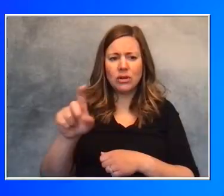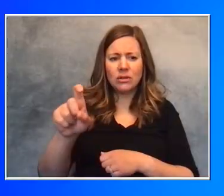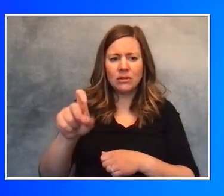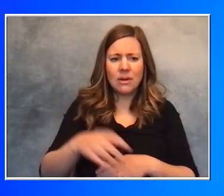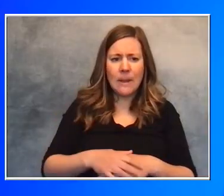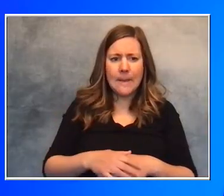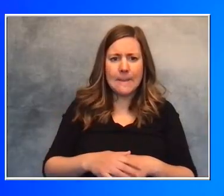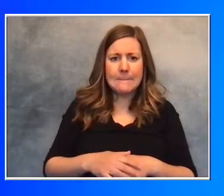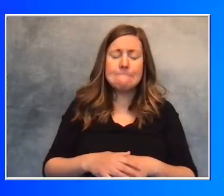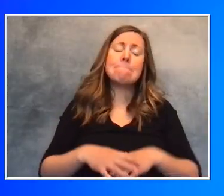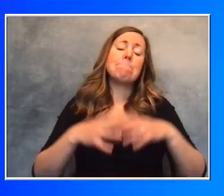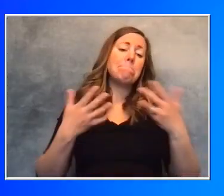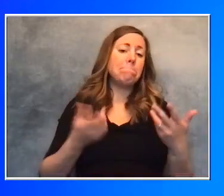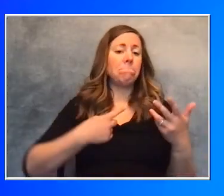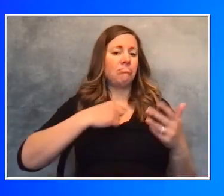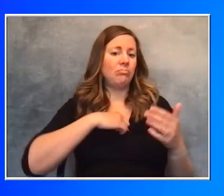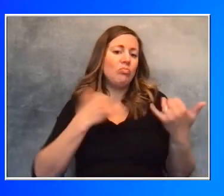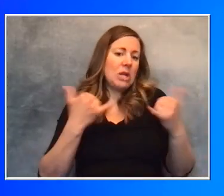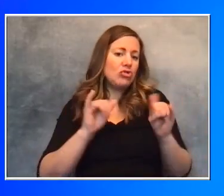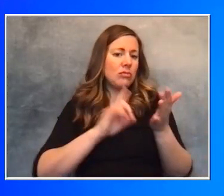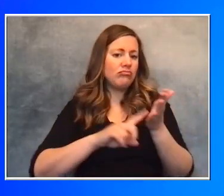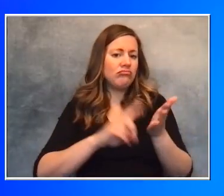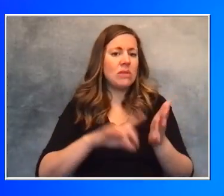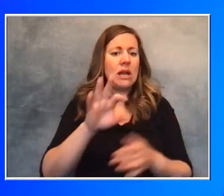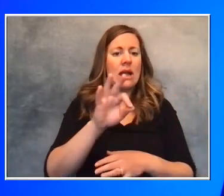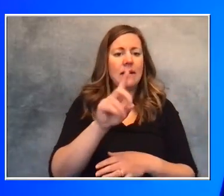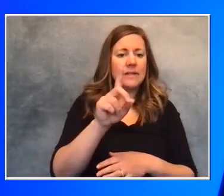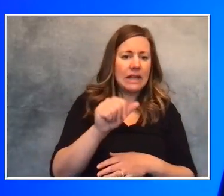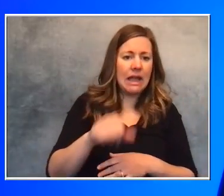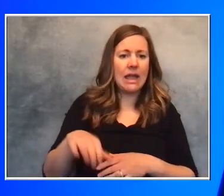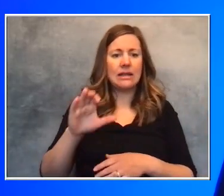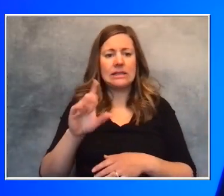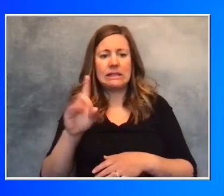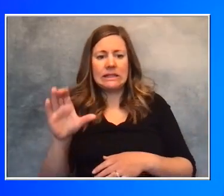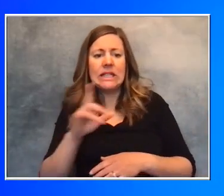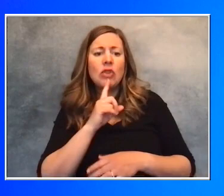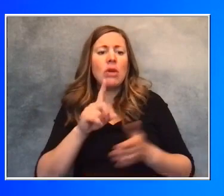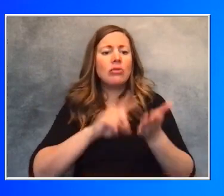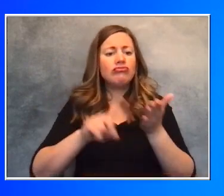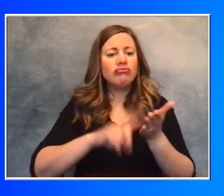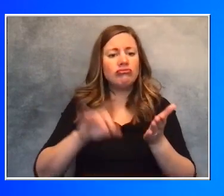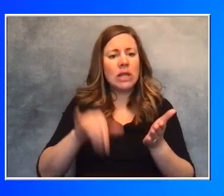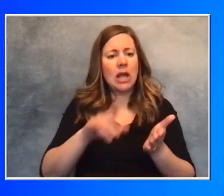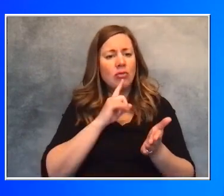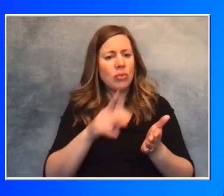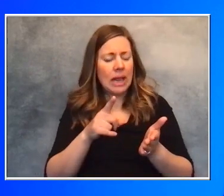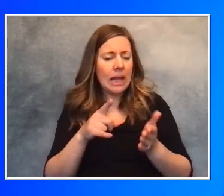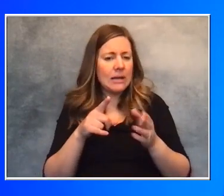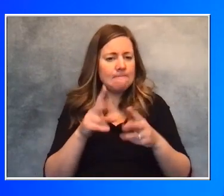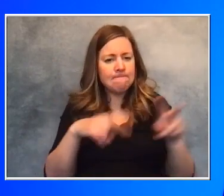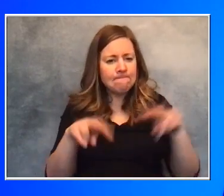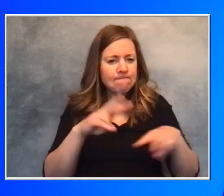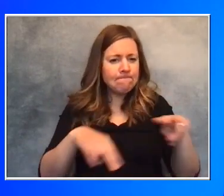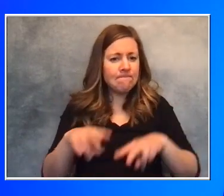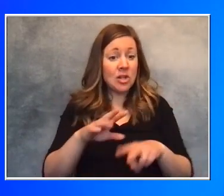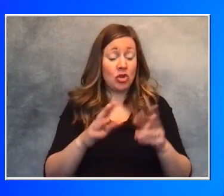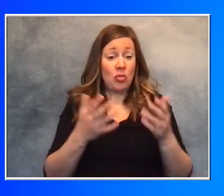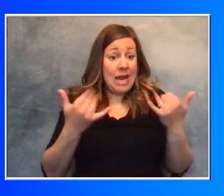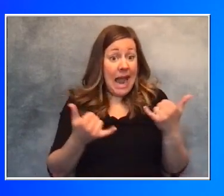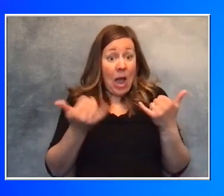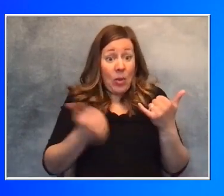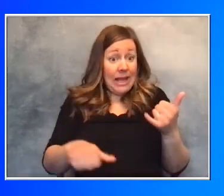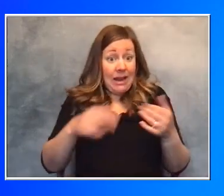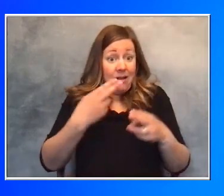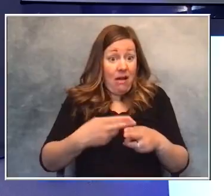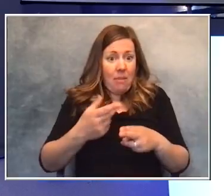We're still looking at that, and the FDA and the CDC are looking at that very closely. So it's premature for me to have any comment, but it's